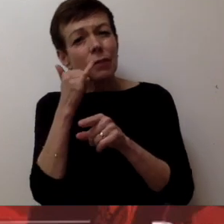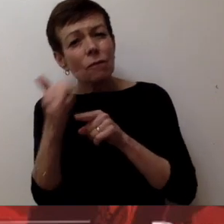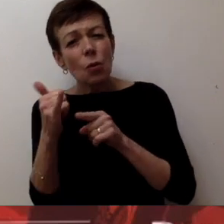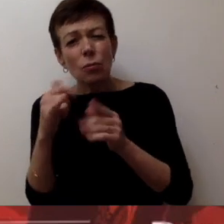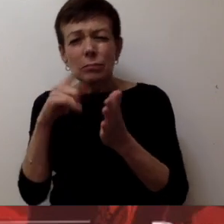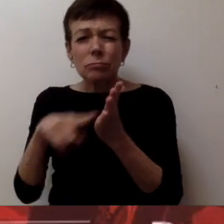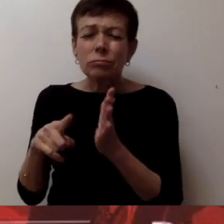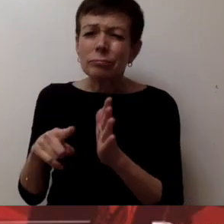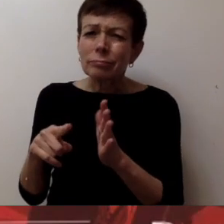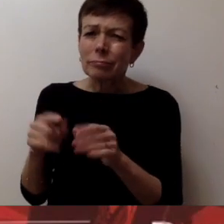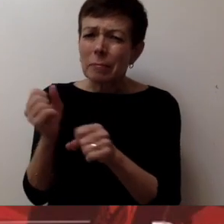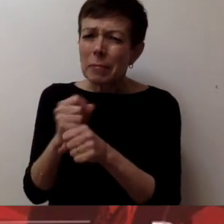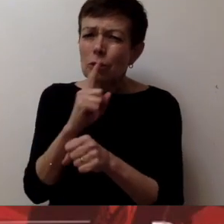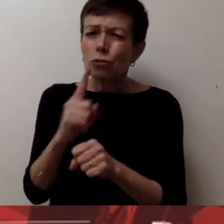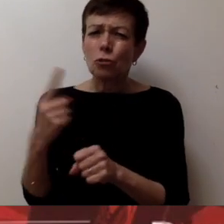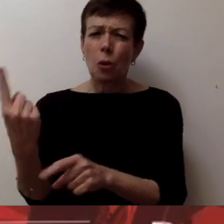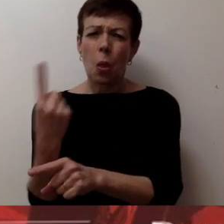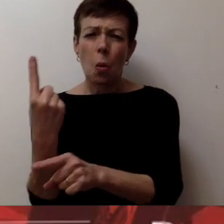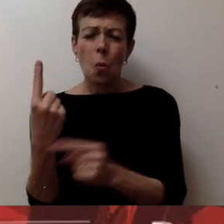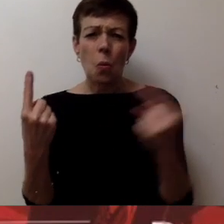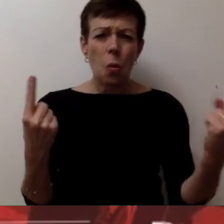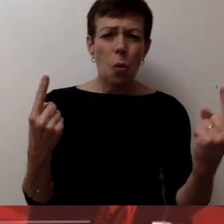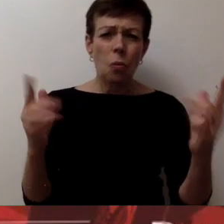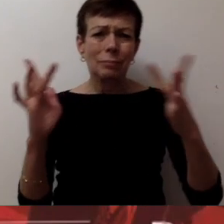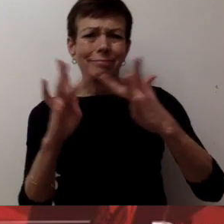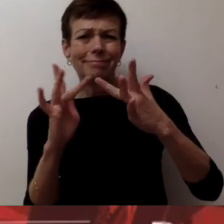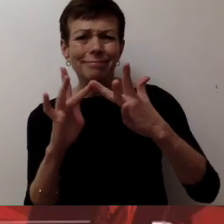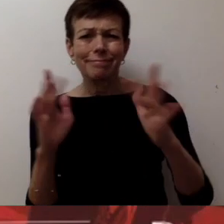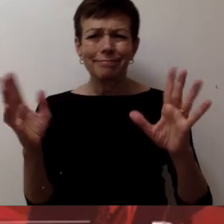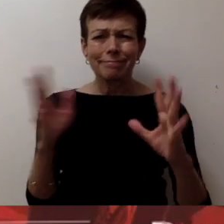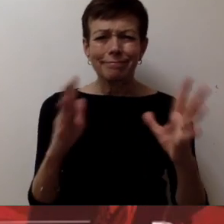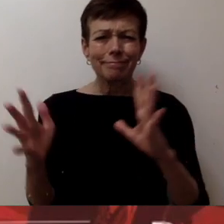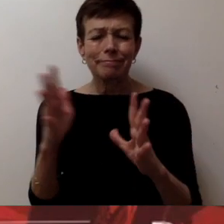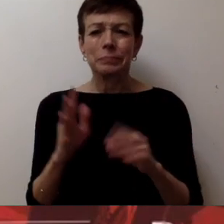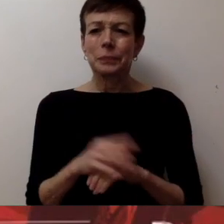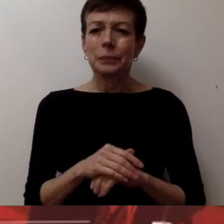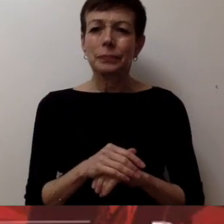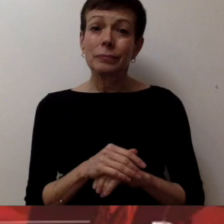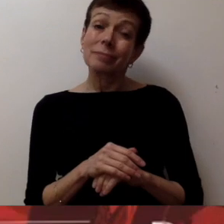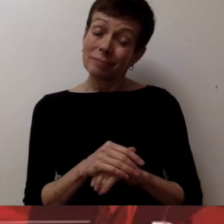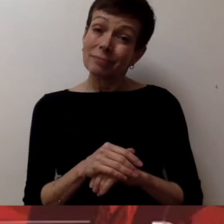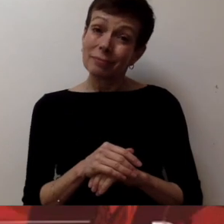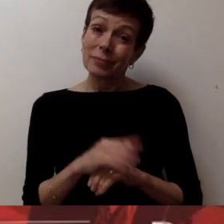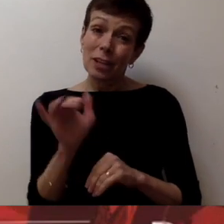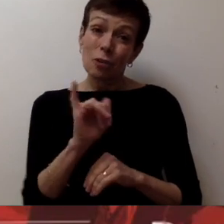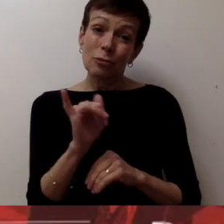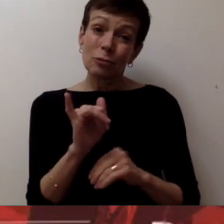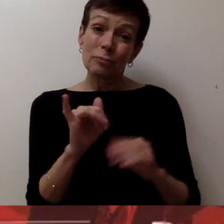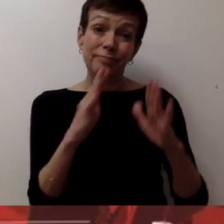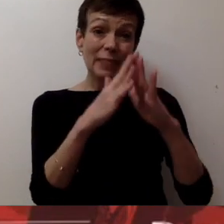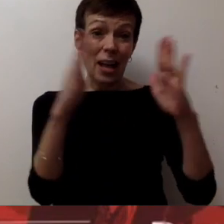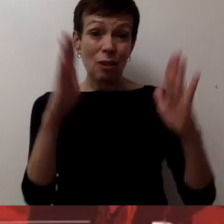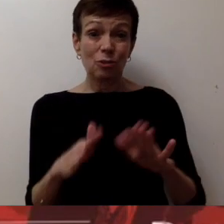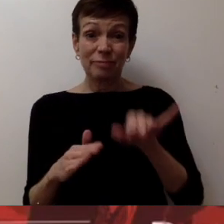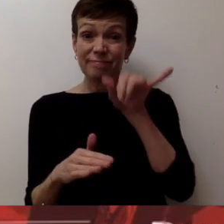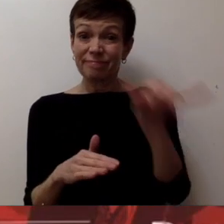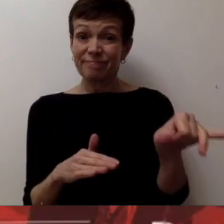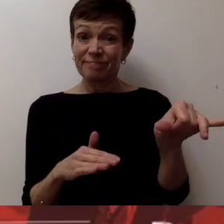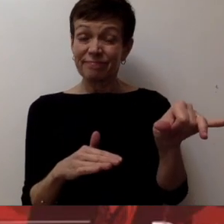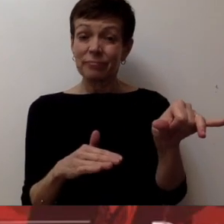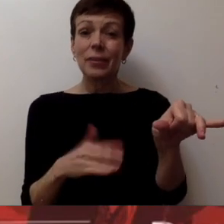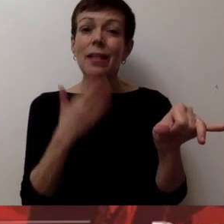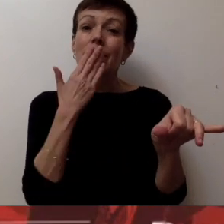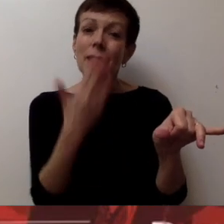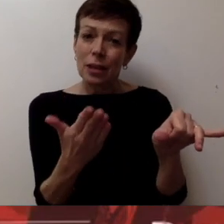feels alone during this period of physical distancing. We also thank you for staying home. If you do